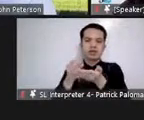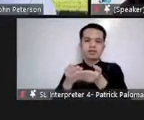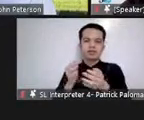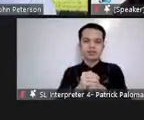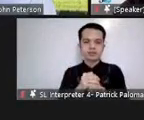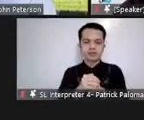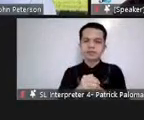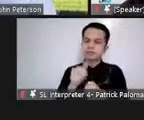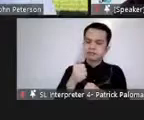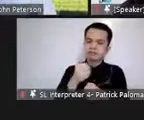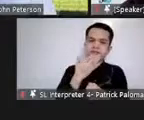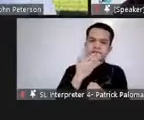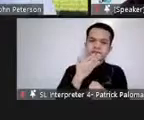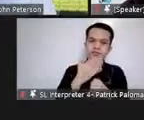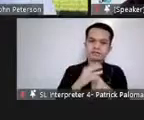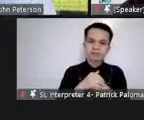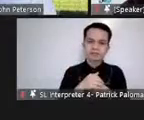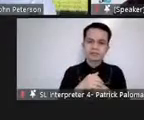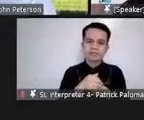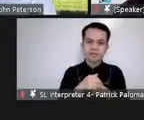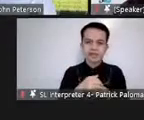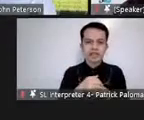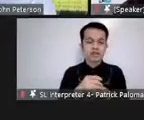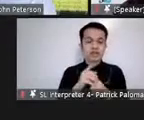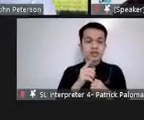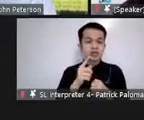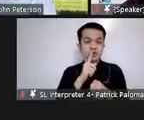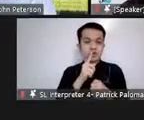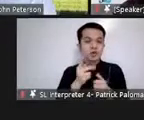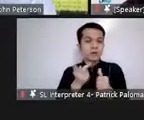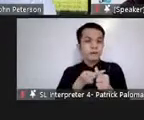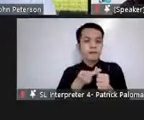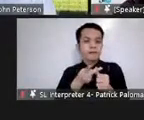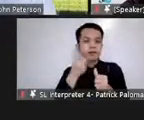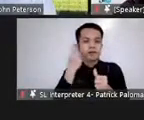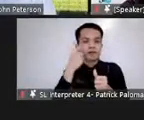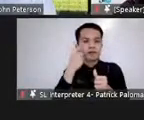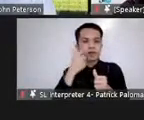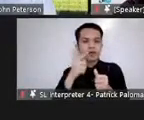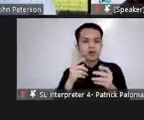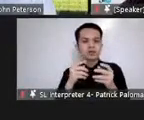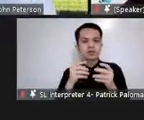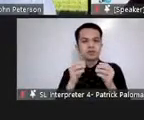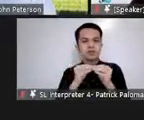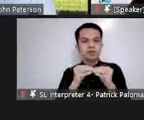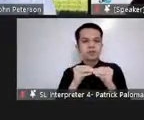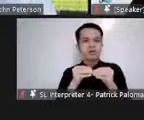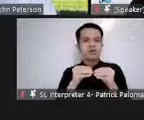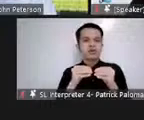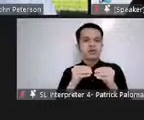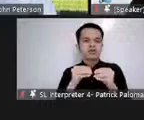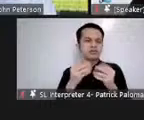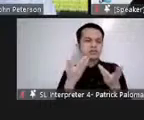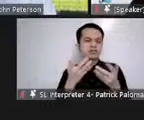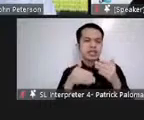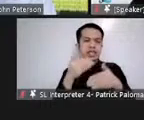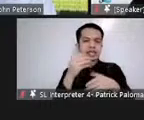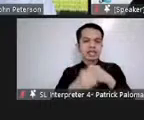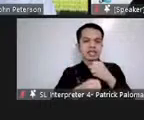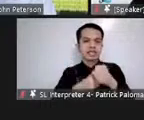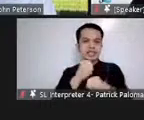Thank you, Audrey. Actually, it is our priority for much the possibly next year,